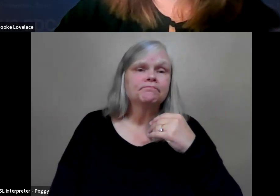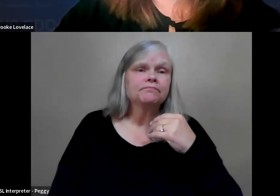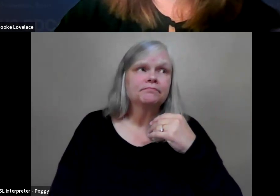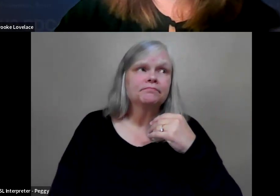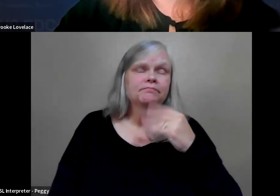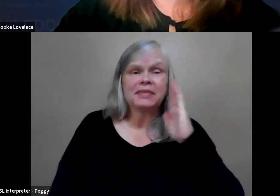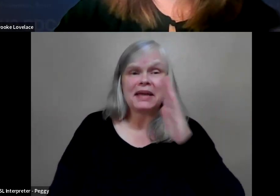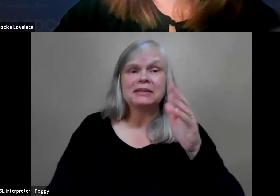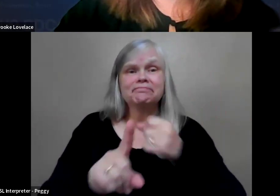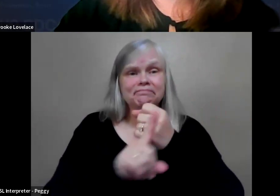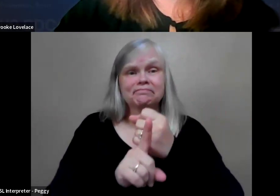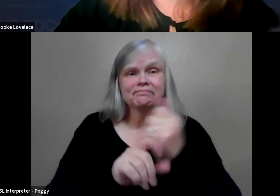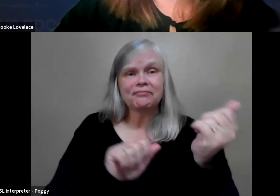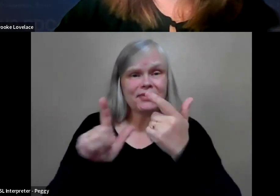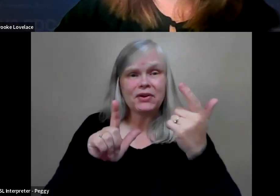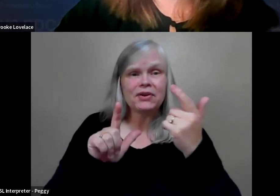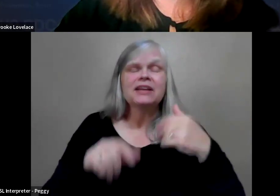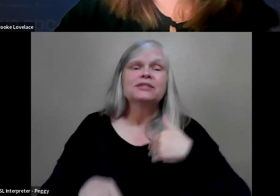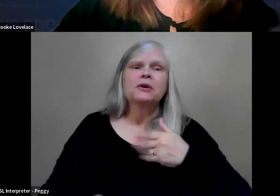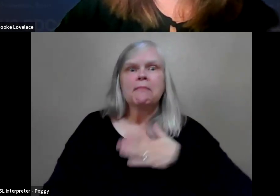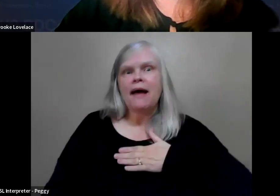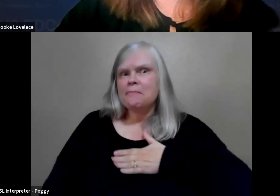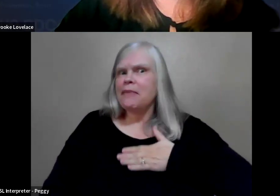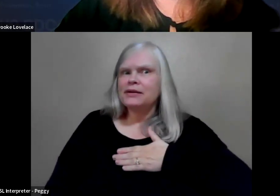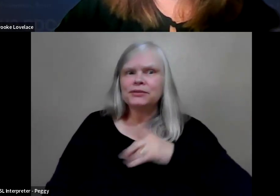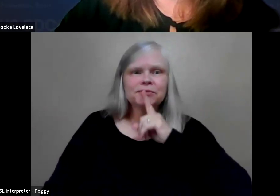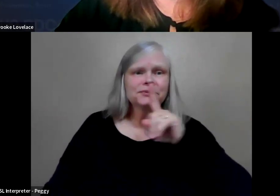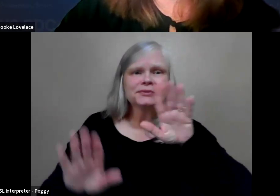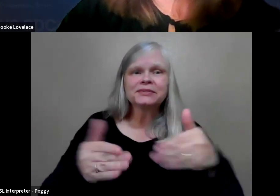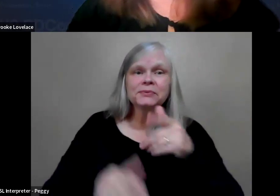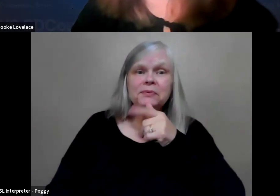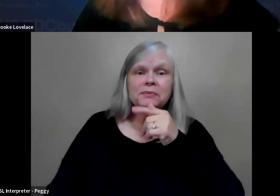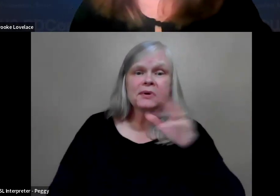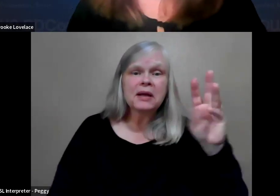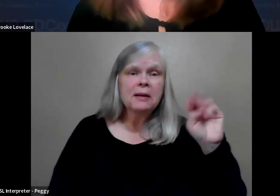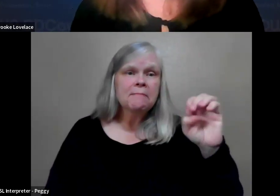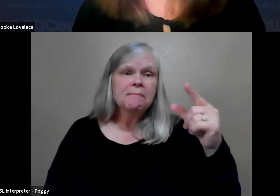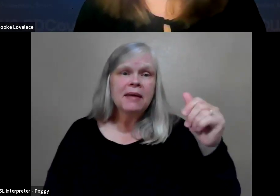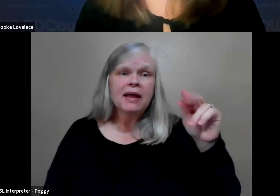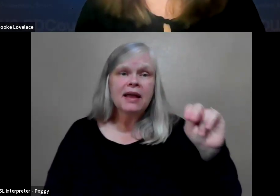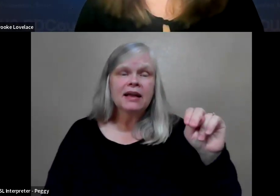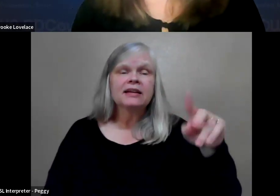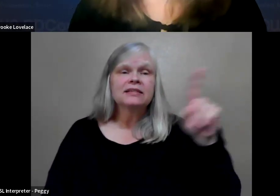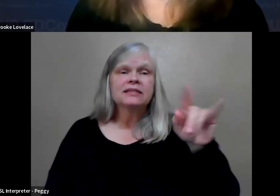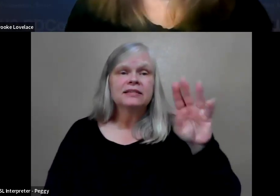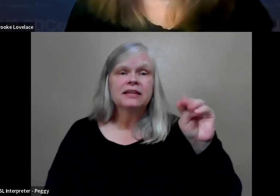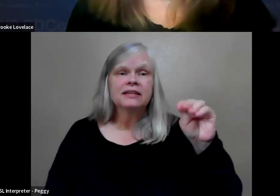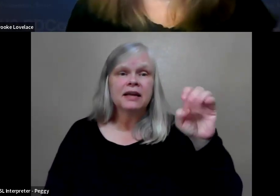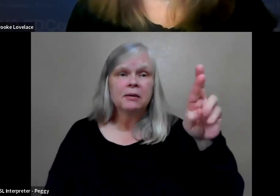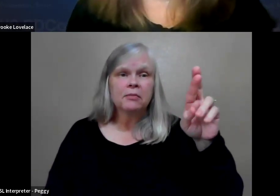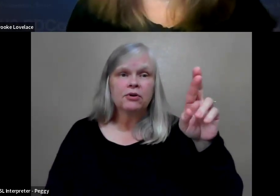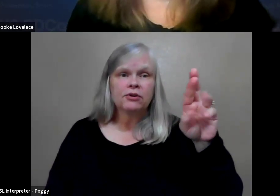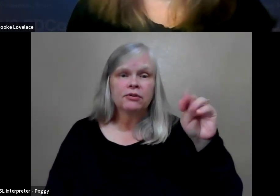touches us all. So it is my great pleasure to introduce Megan Zimmerman from Northeast Iowa Area Agency